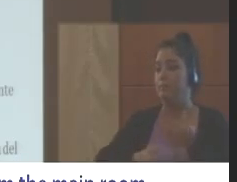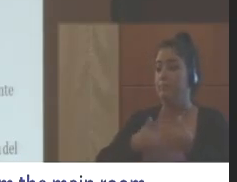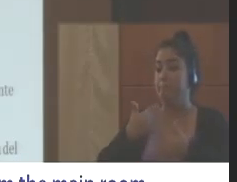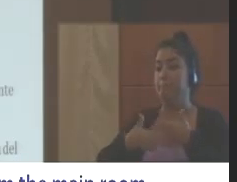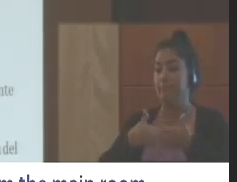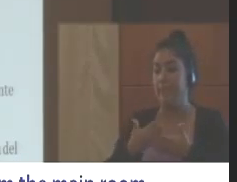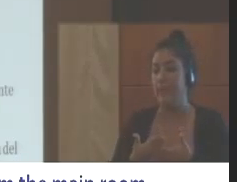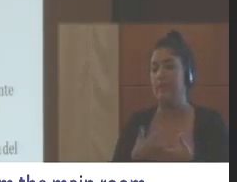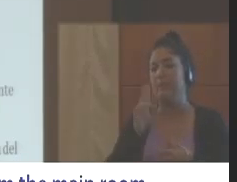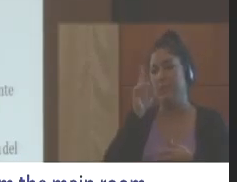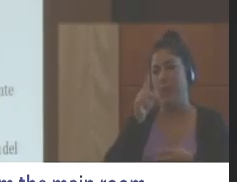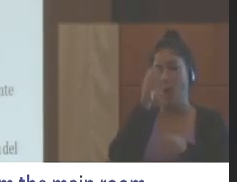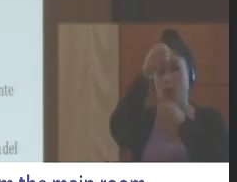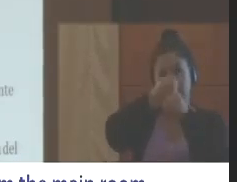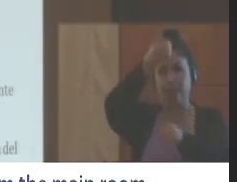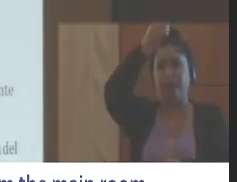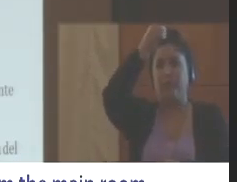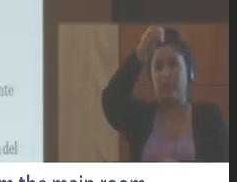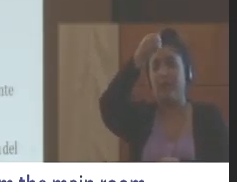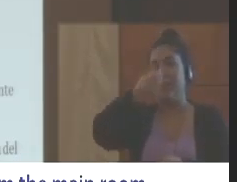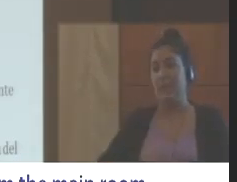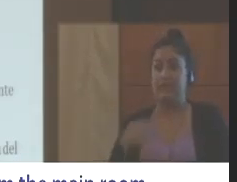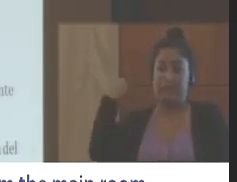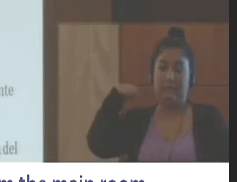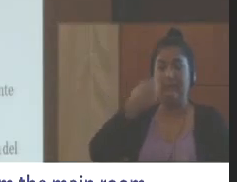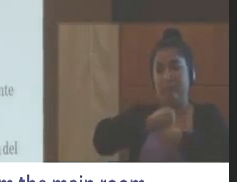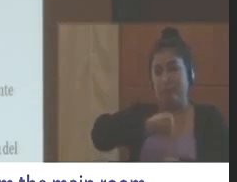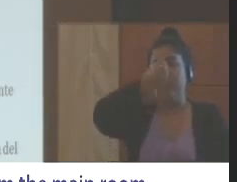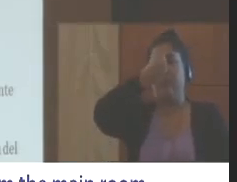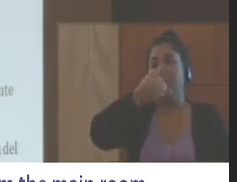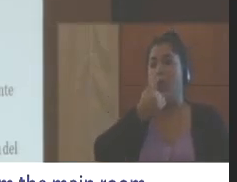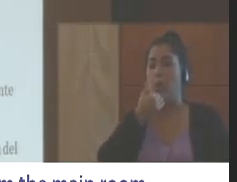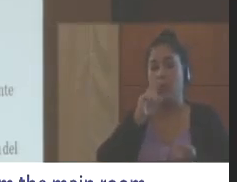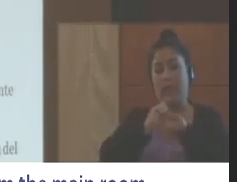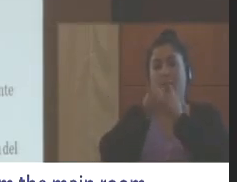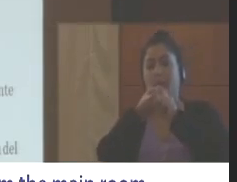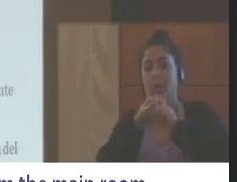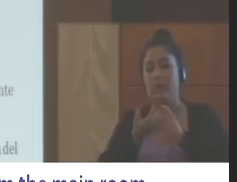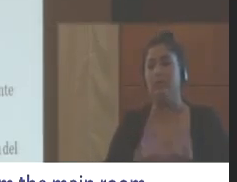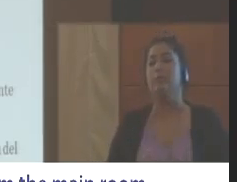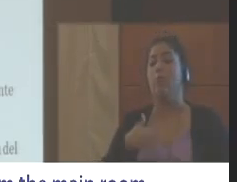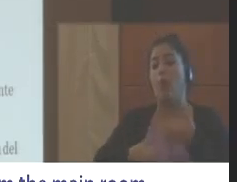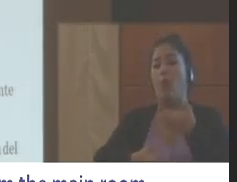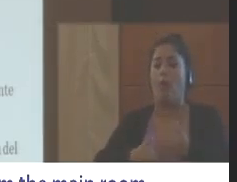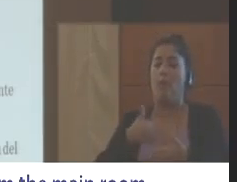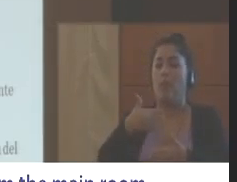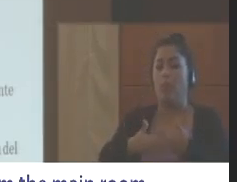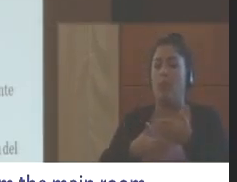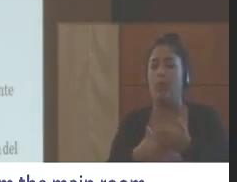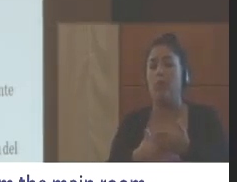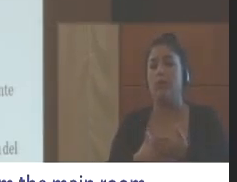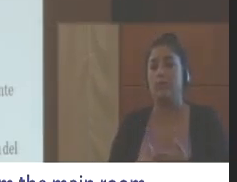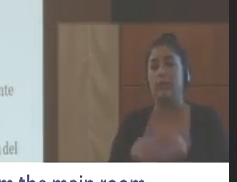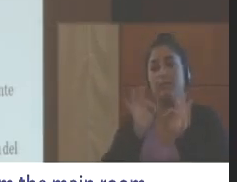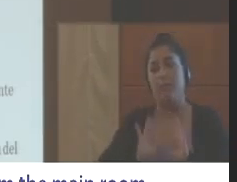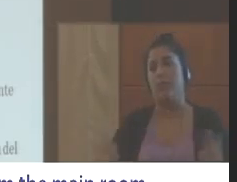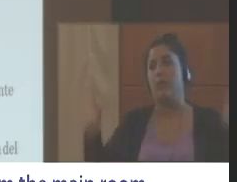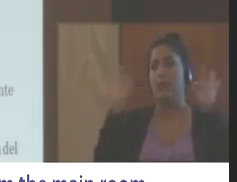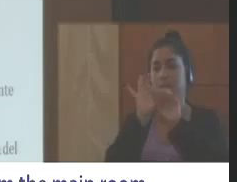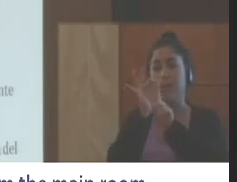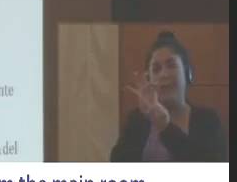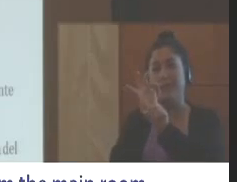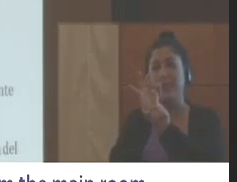And so to create a structure for this change, we made sure to put together a budgetary program